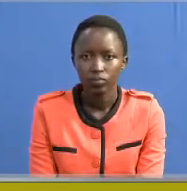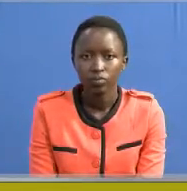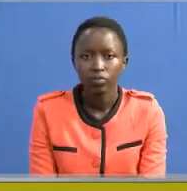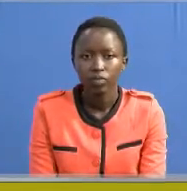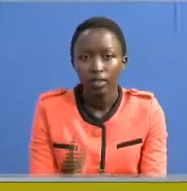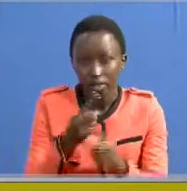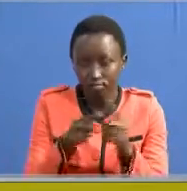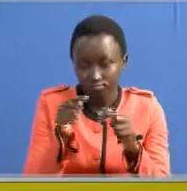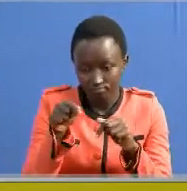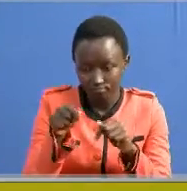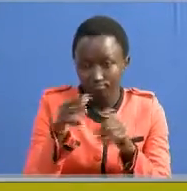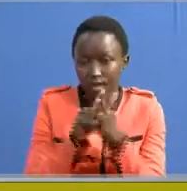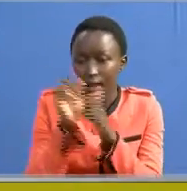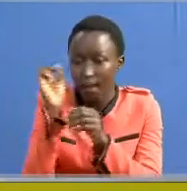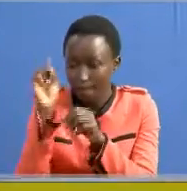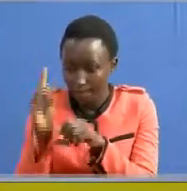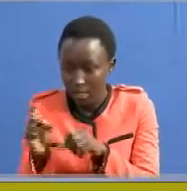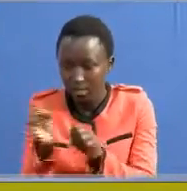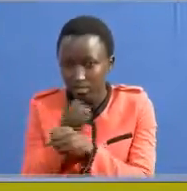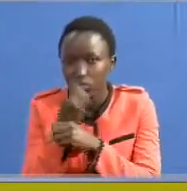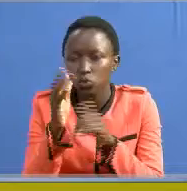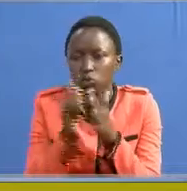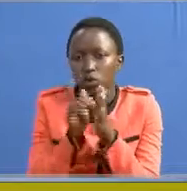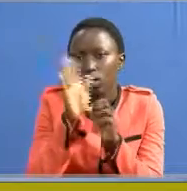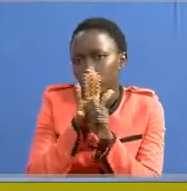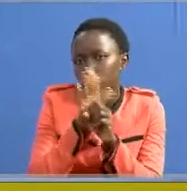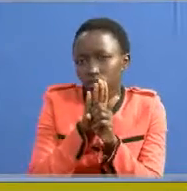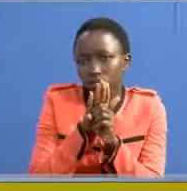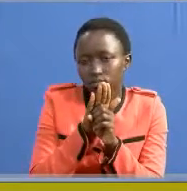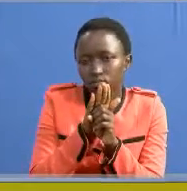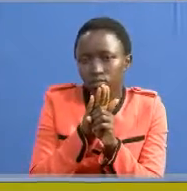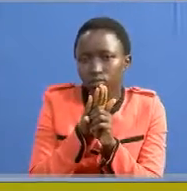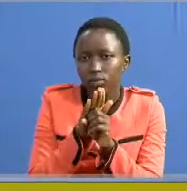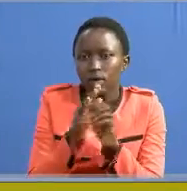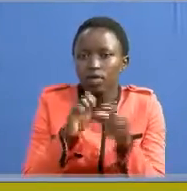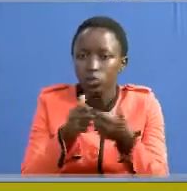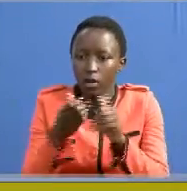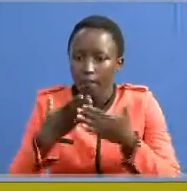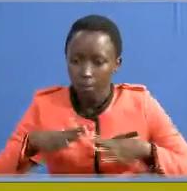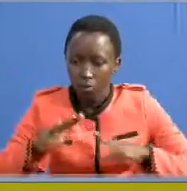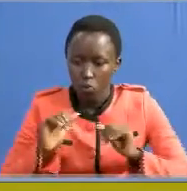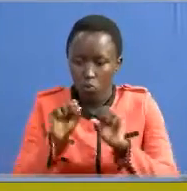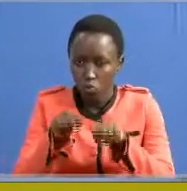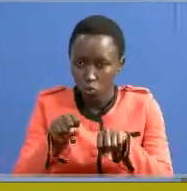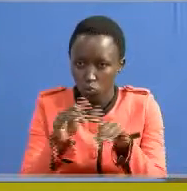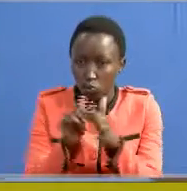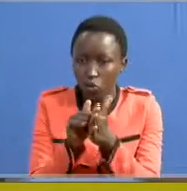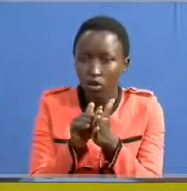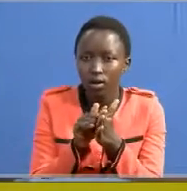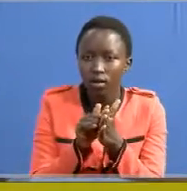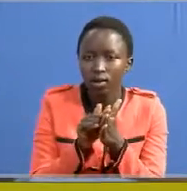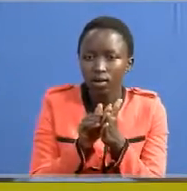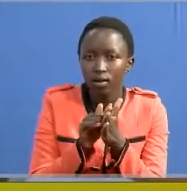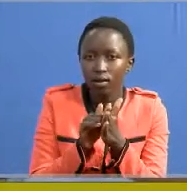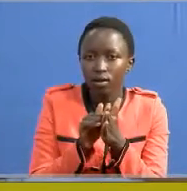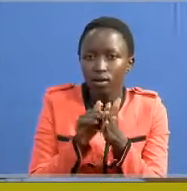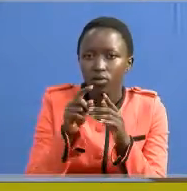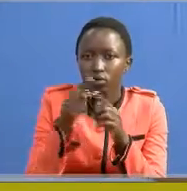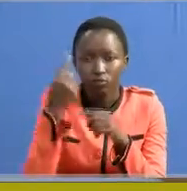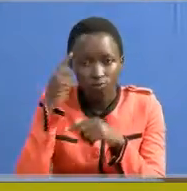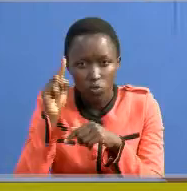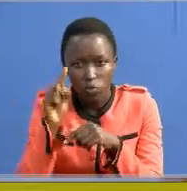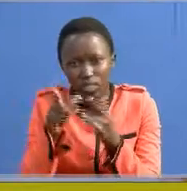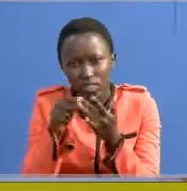This year is a year that we have to make sure we treat as many sporting people as possible. And my passion has been to, for